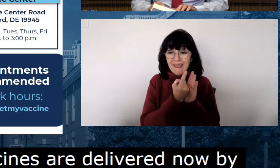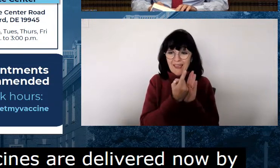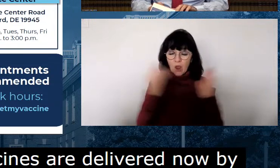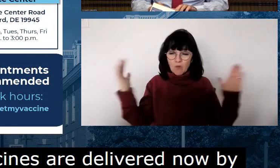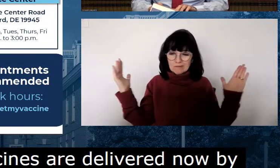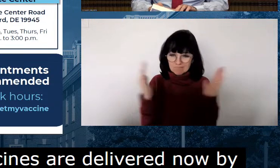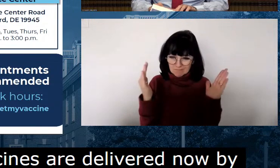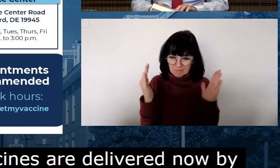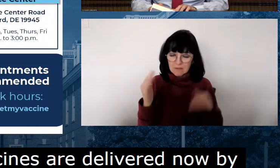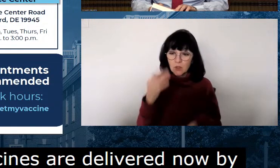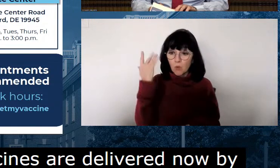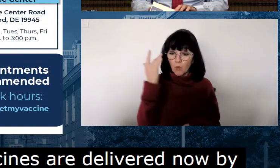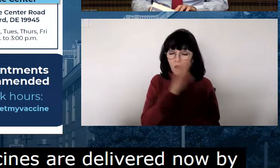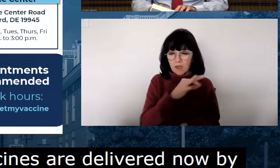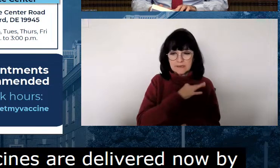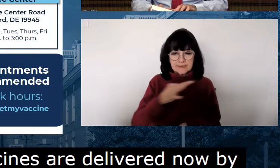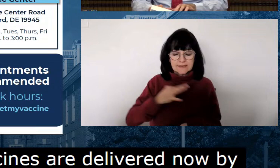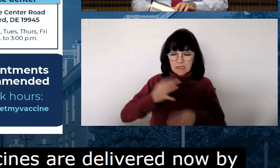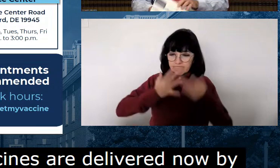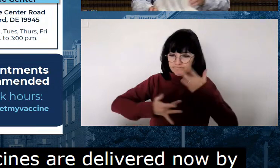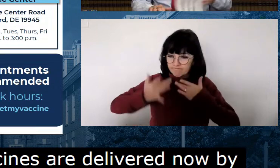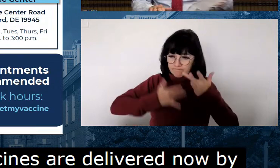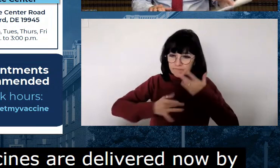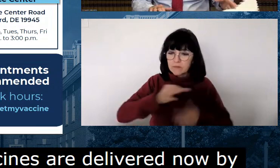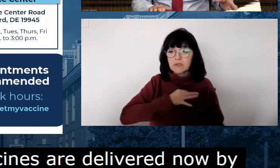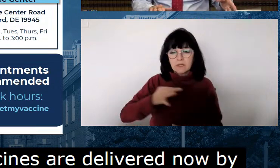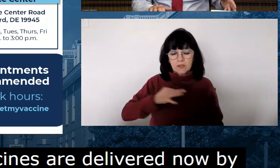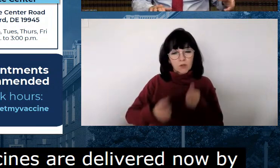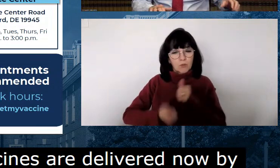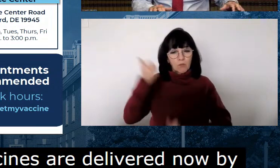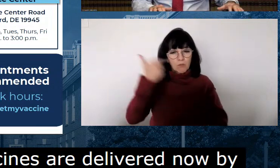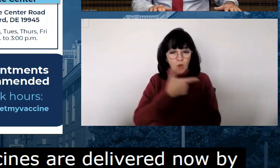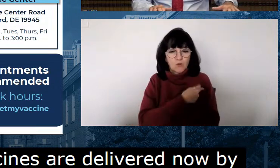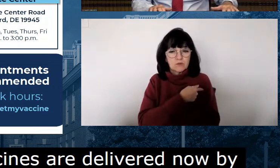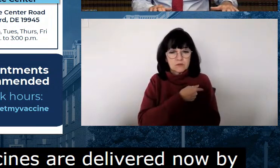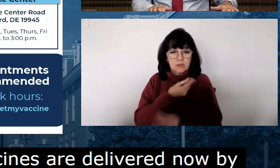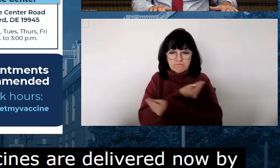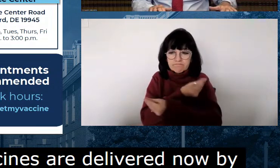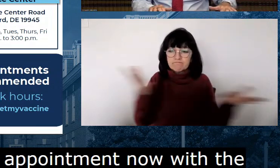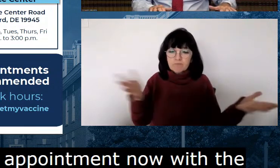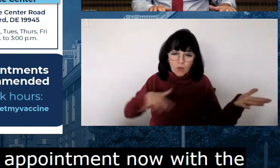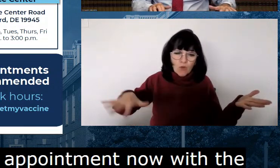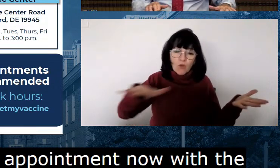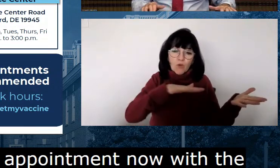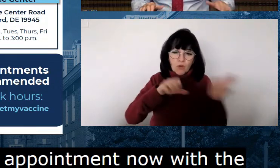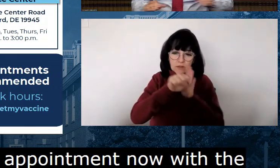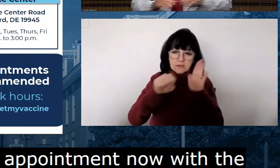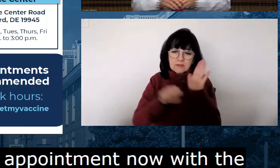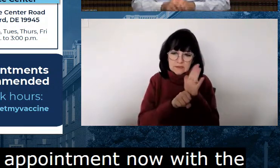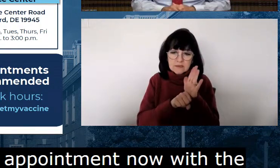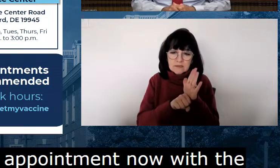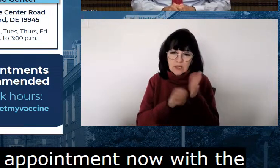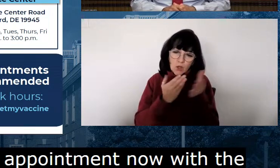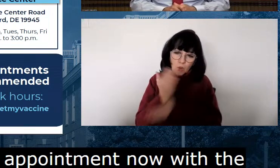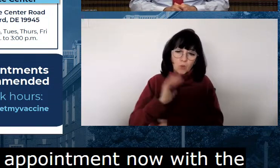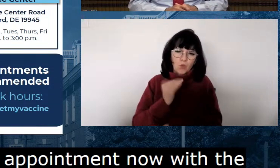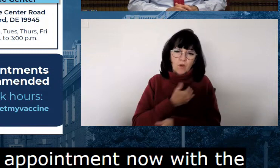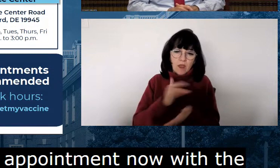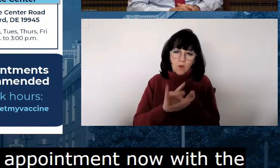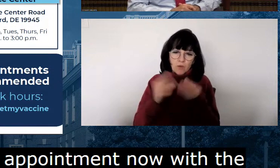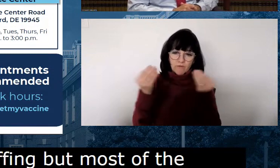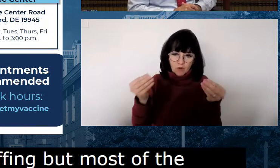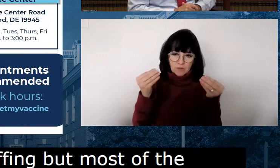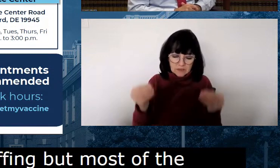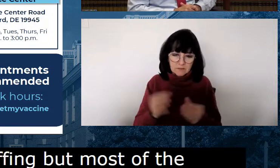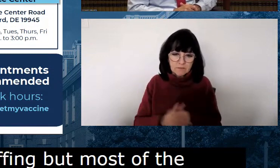some of their staffing, but most of the vaccines are being provided now across the state through our pharmacies. It's